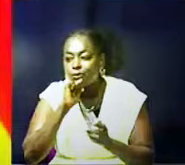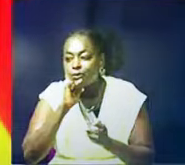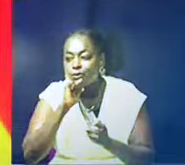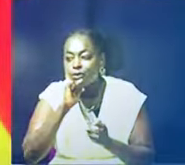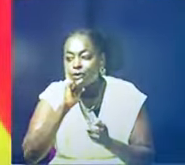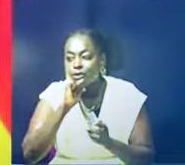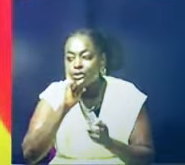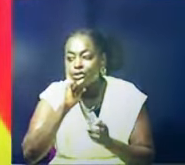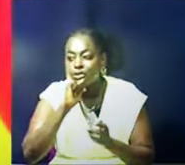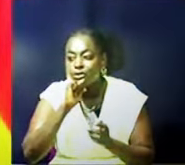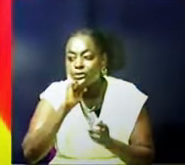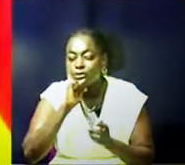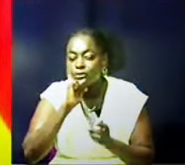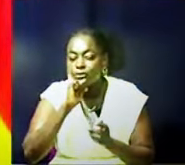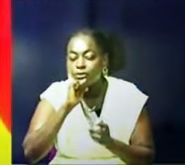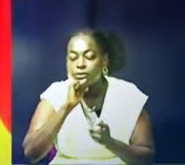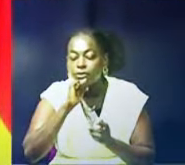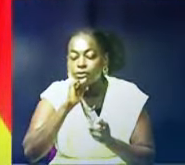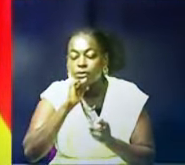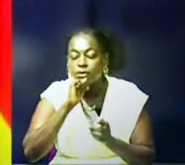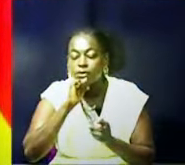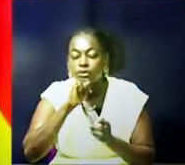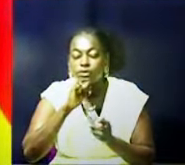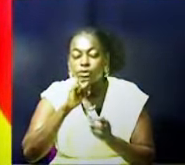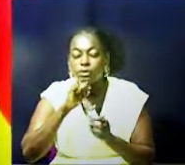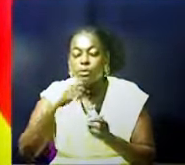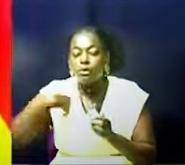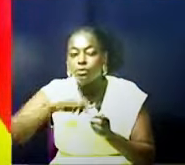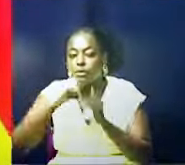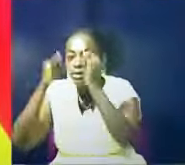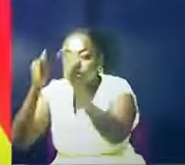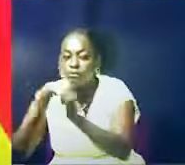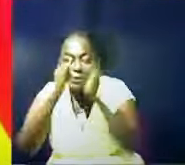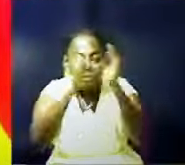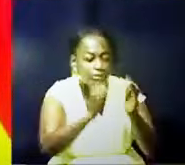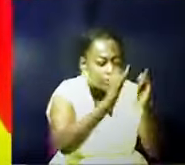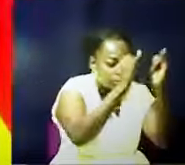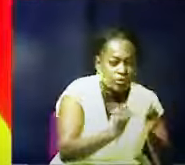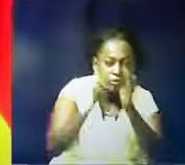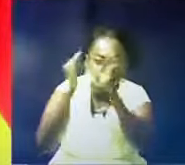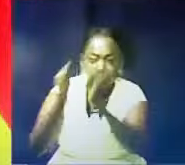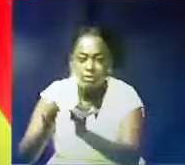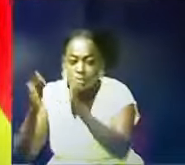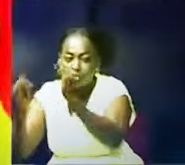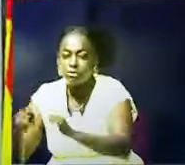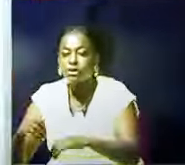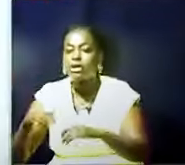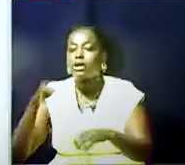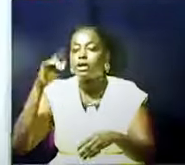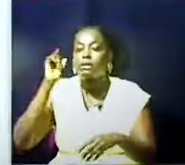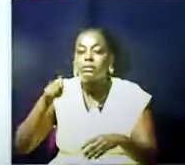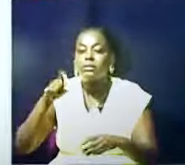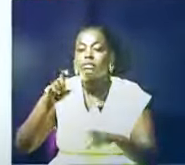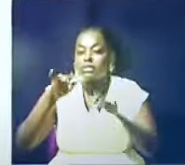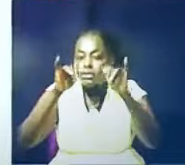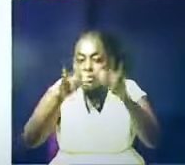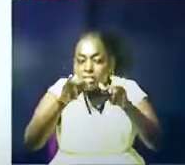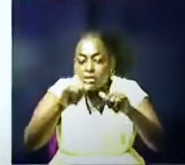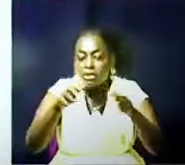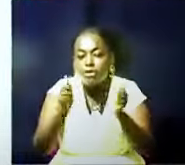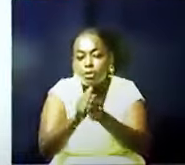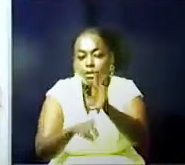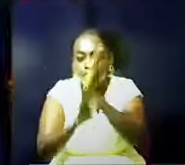strength. We need as individuals to stay with the Almighty God in our closet for strength.